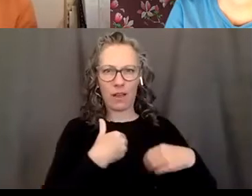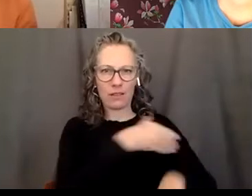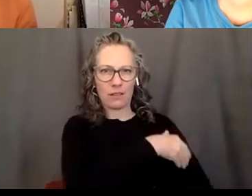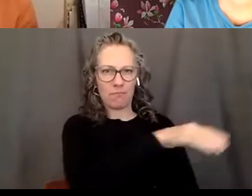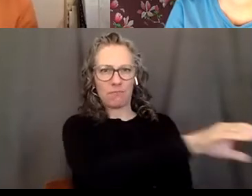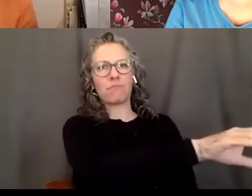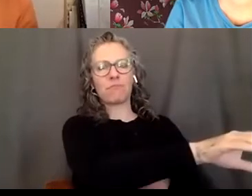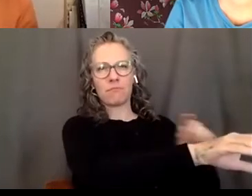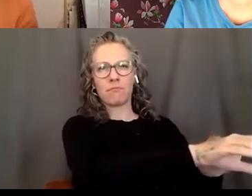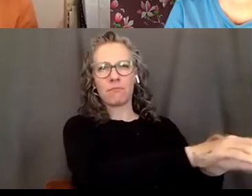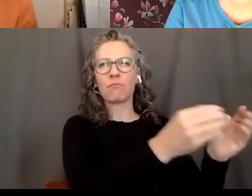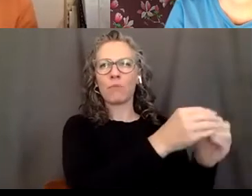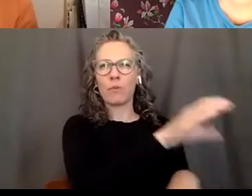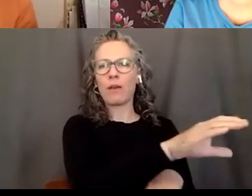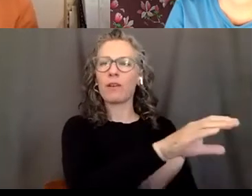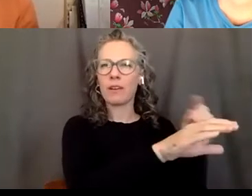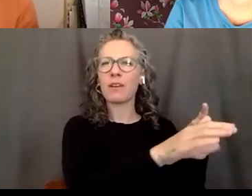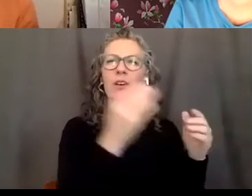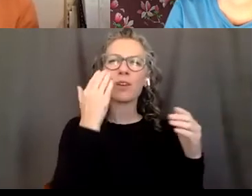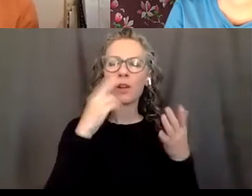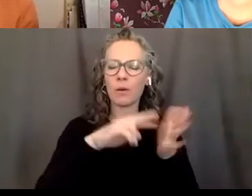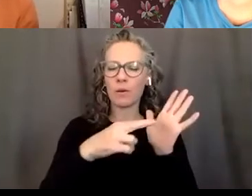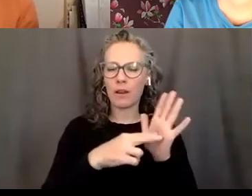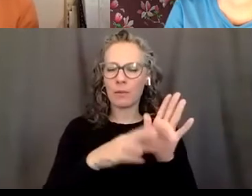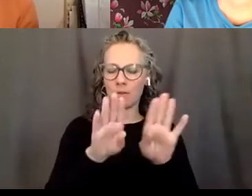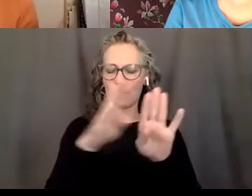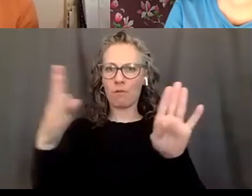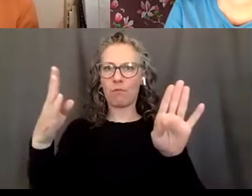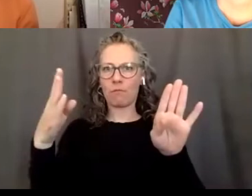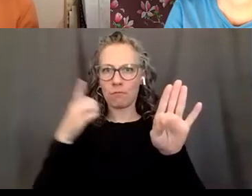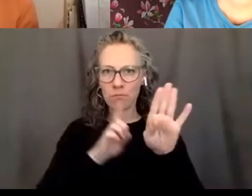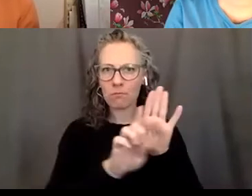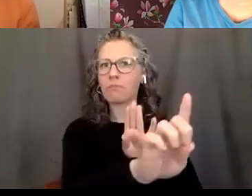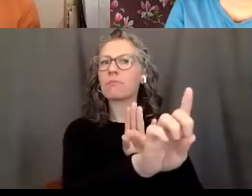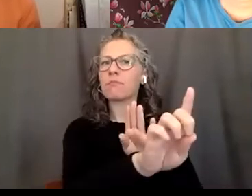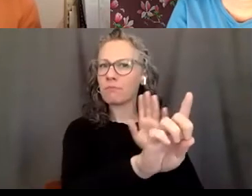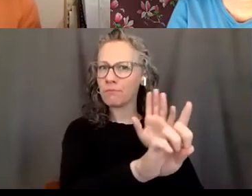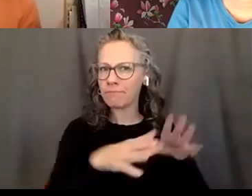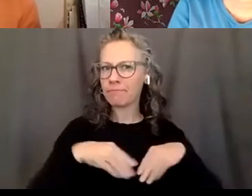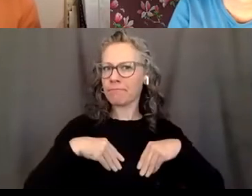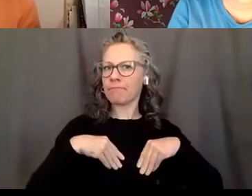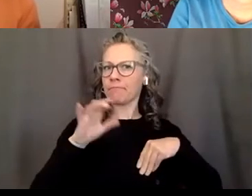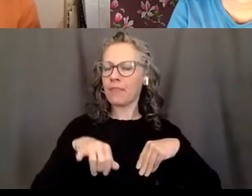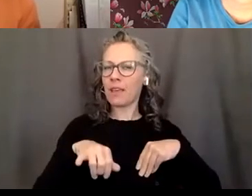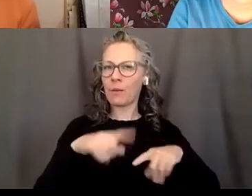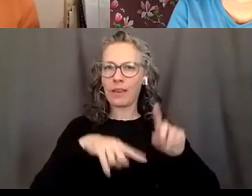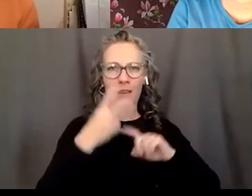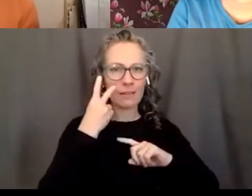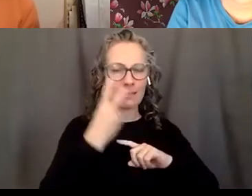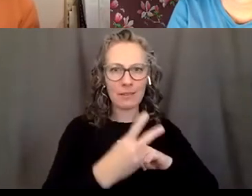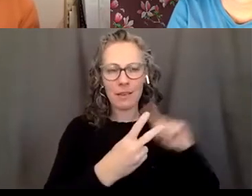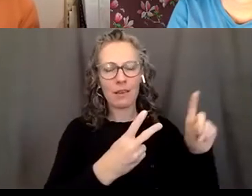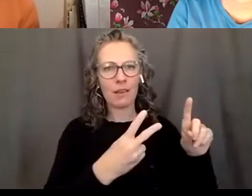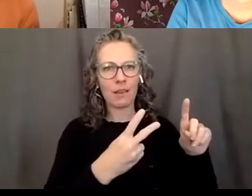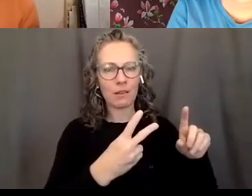to like step through the doorways that might appear in front of us, that might lead us there, less able to see and receive the thing